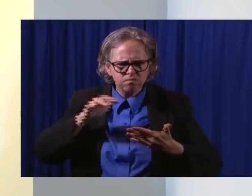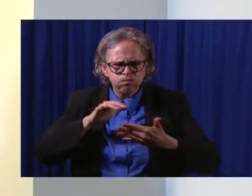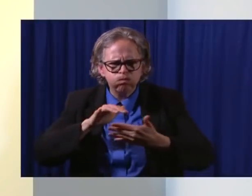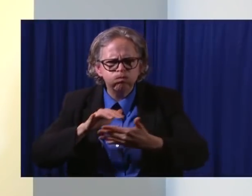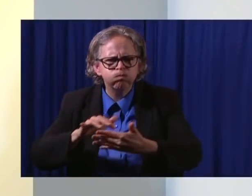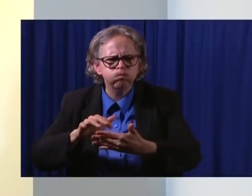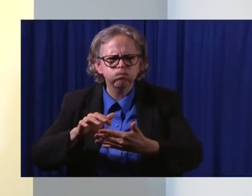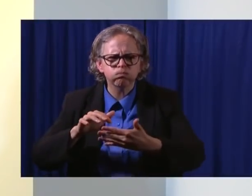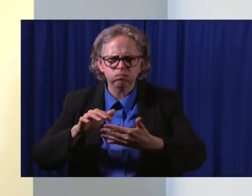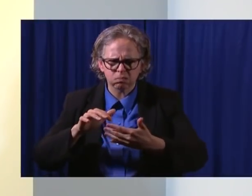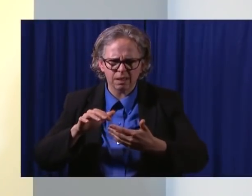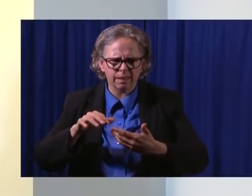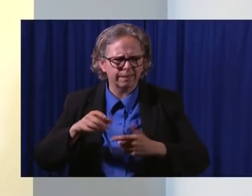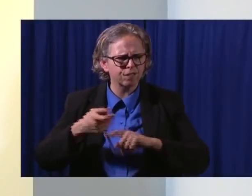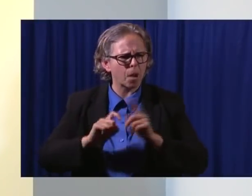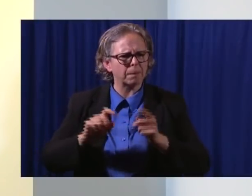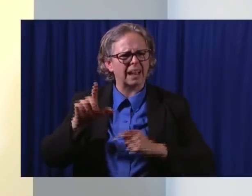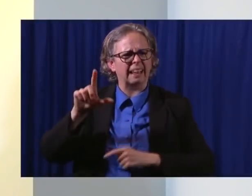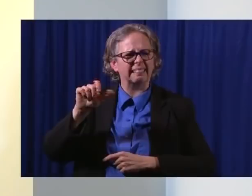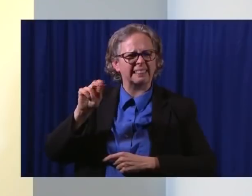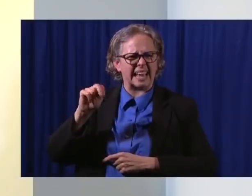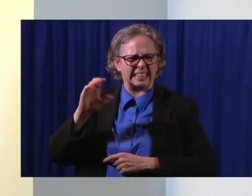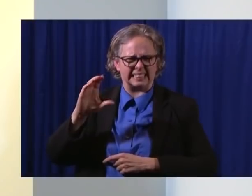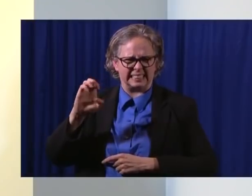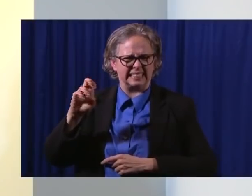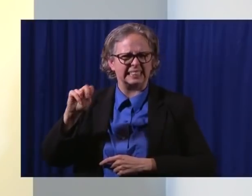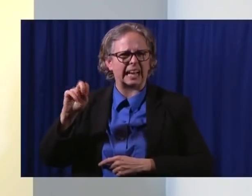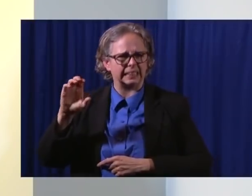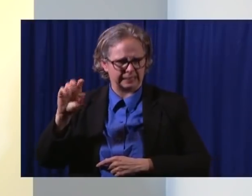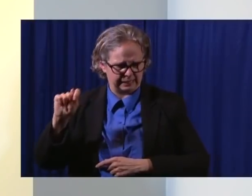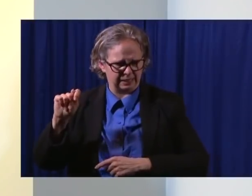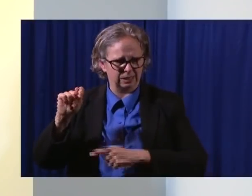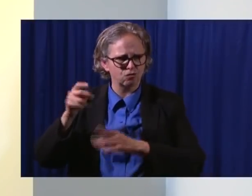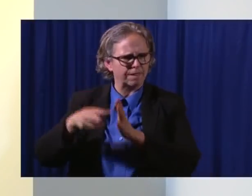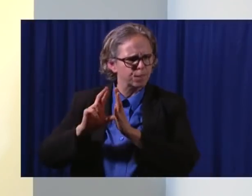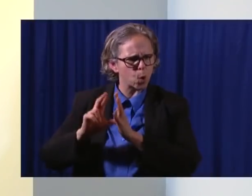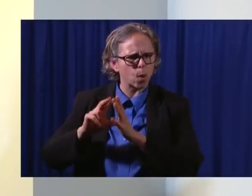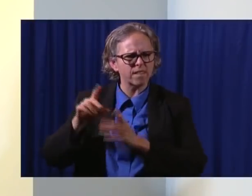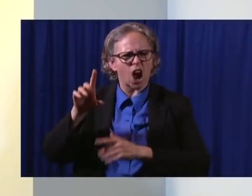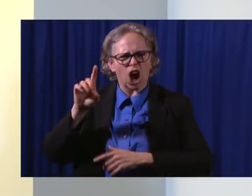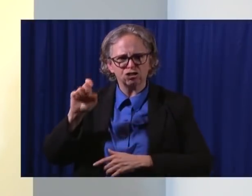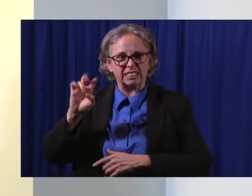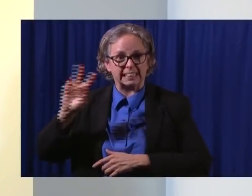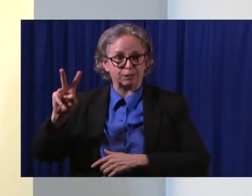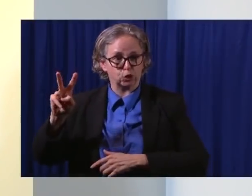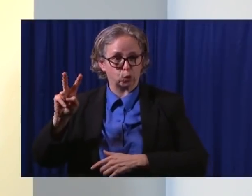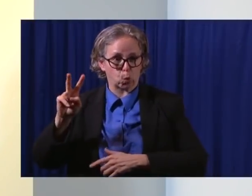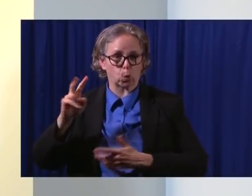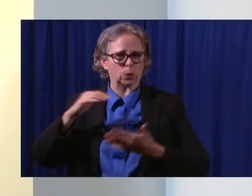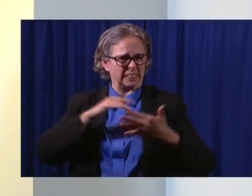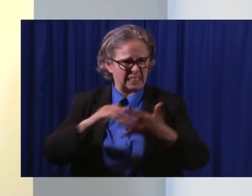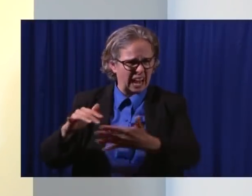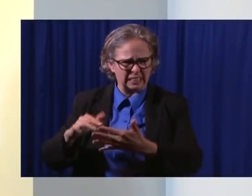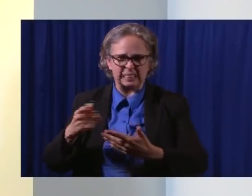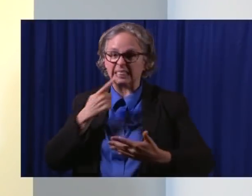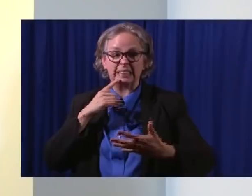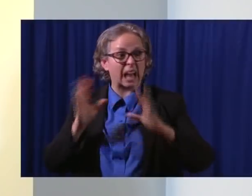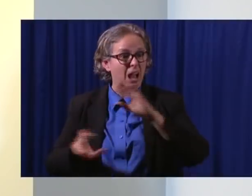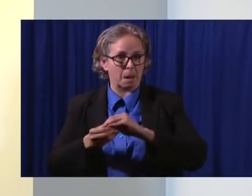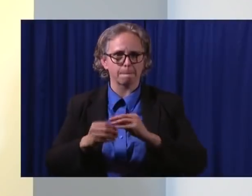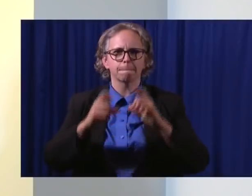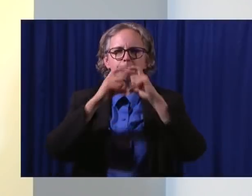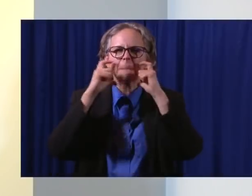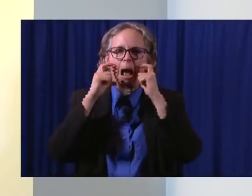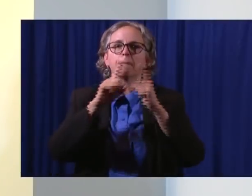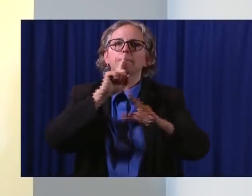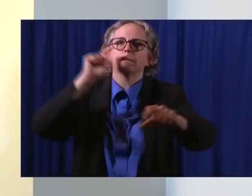that from the Lancet that did there was a review of 172 studies, and it said the mask could result in a large